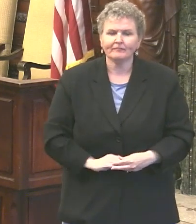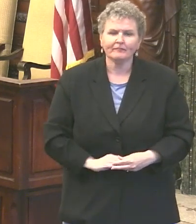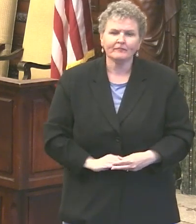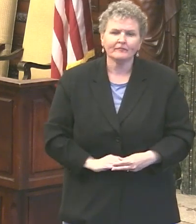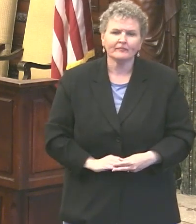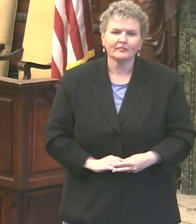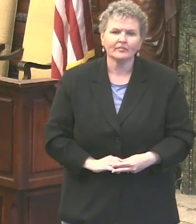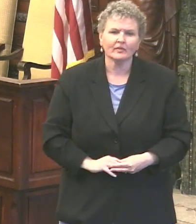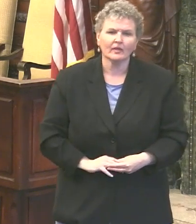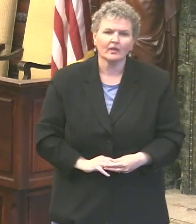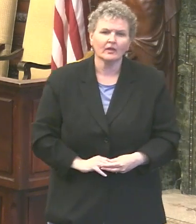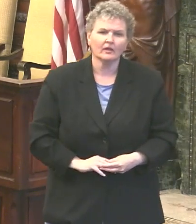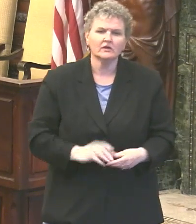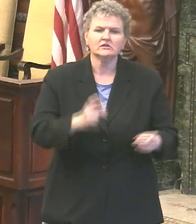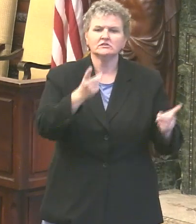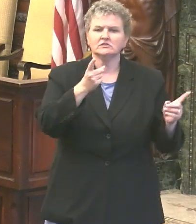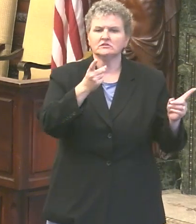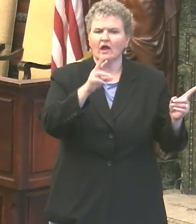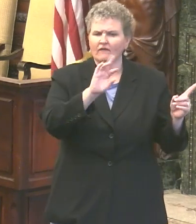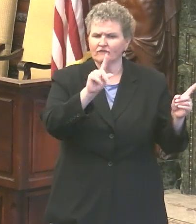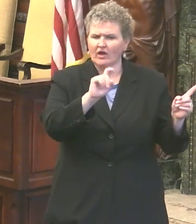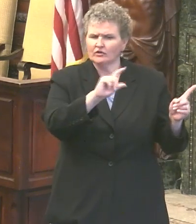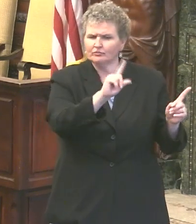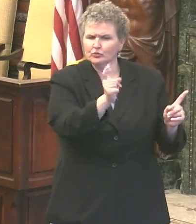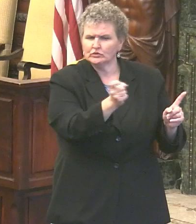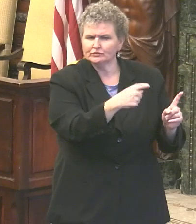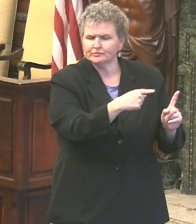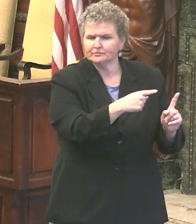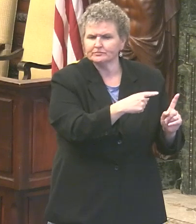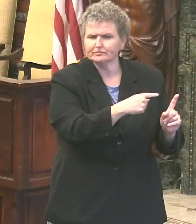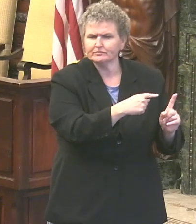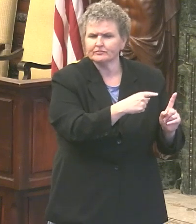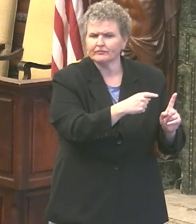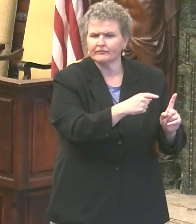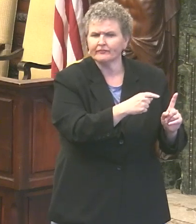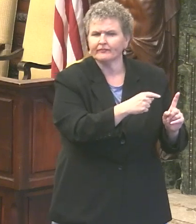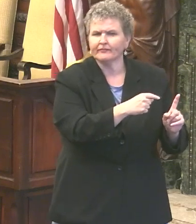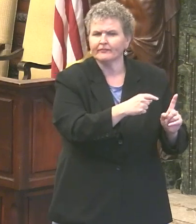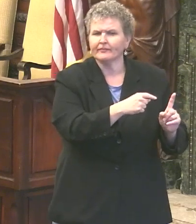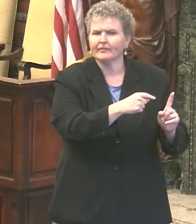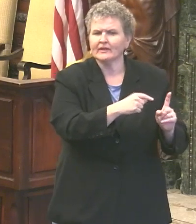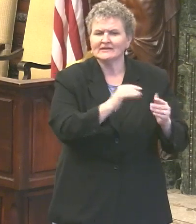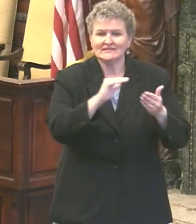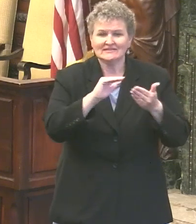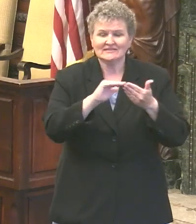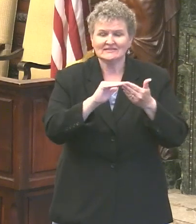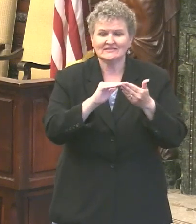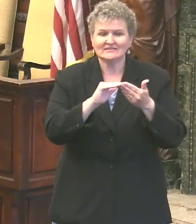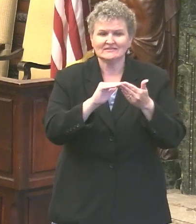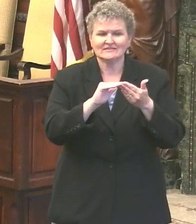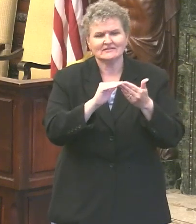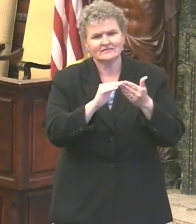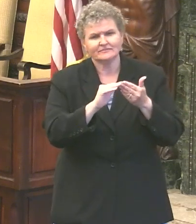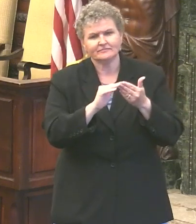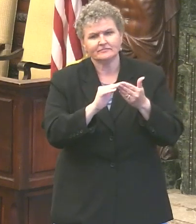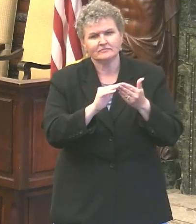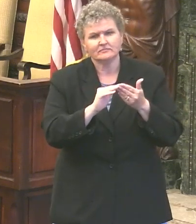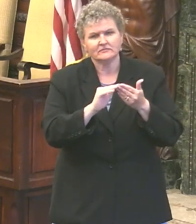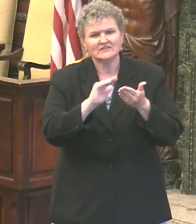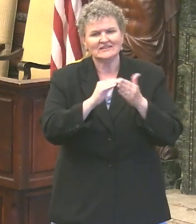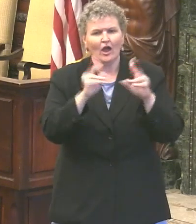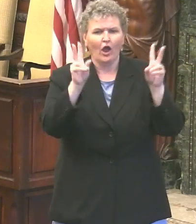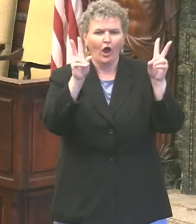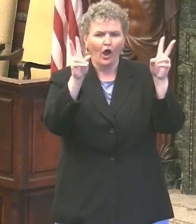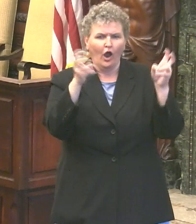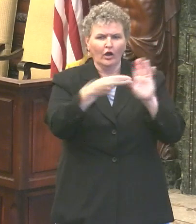All right, Dr. Farley, this question is for you. The city still considers people who are experiencing one symptom of the coronavirus,